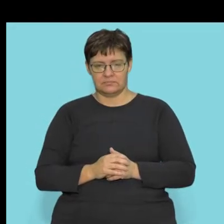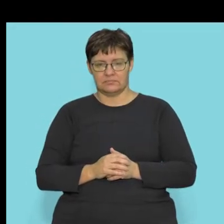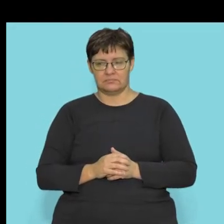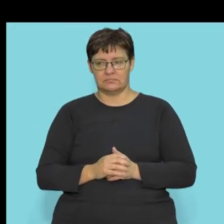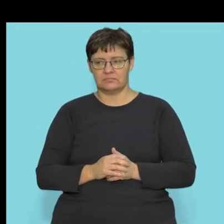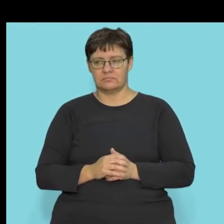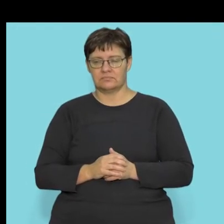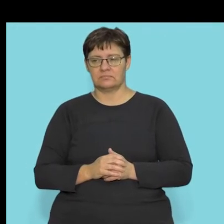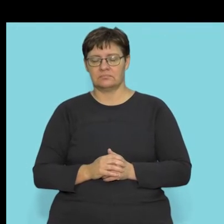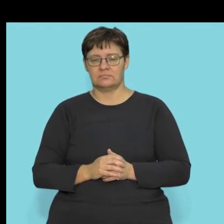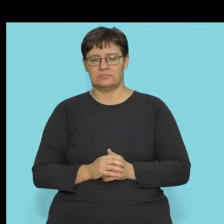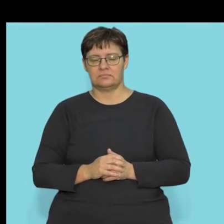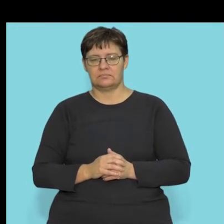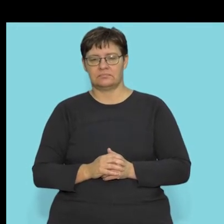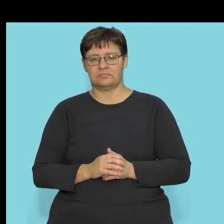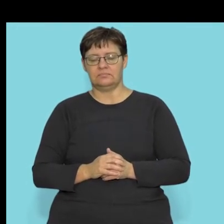height increase.